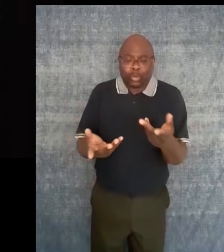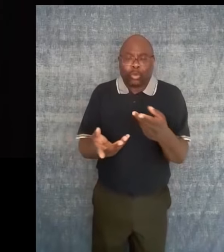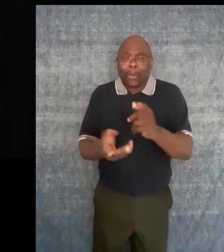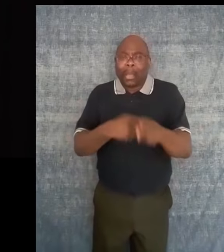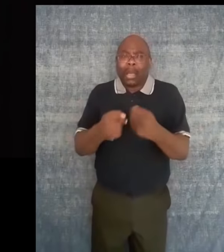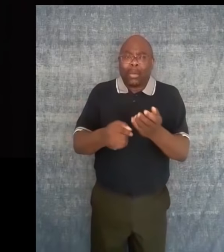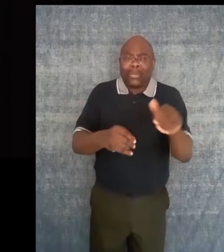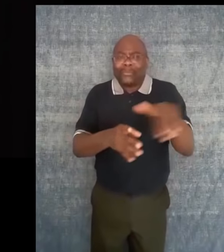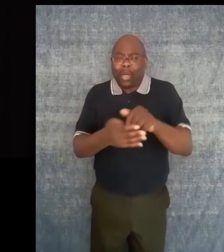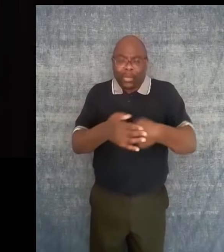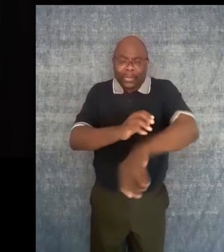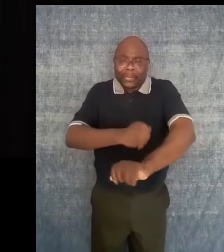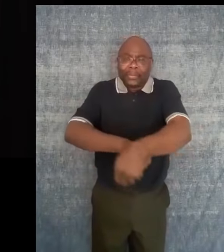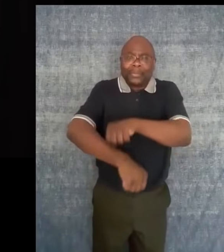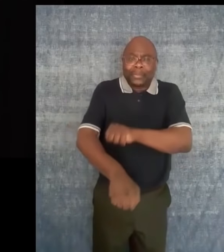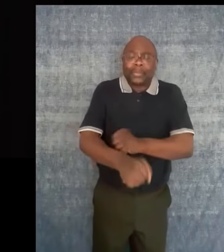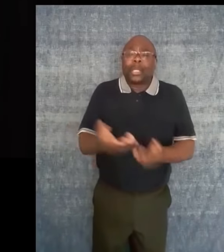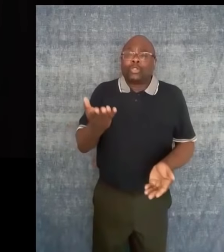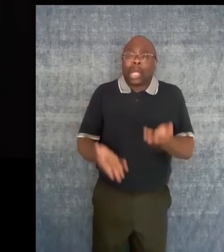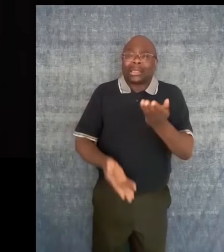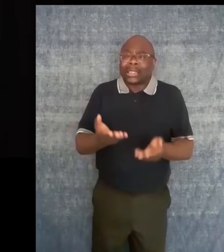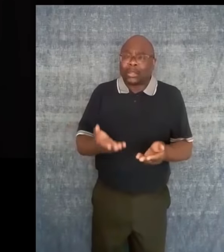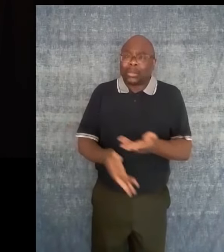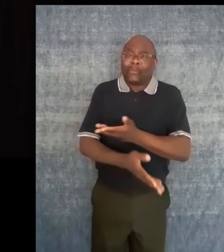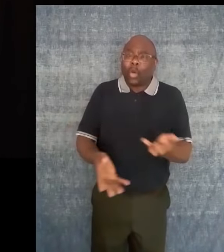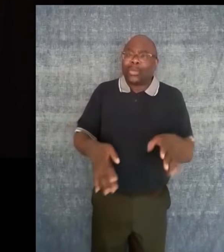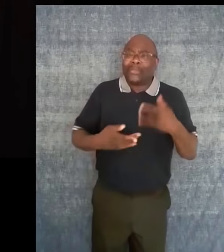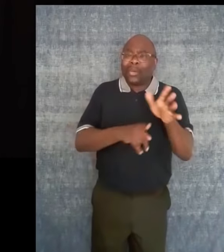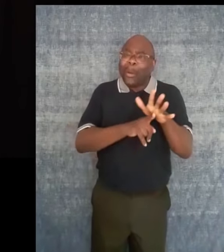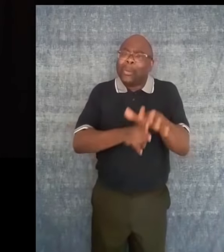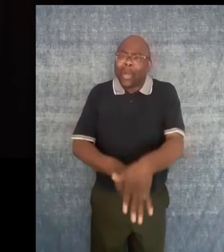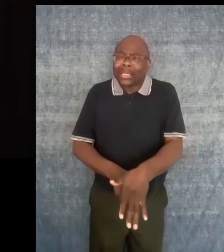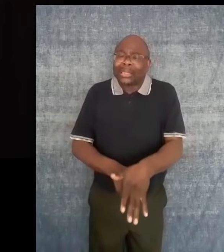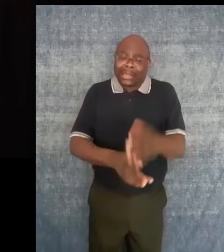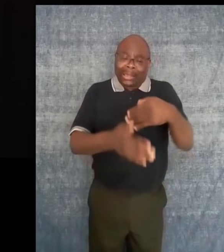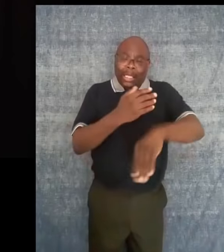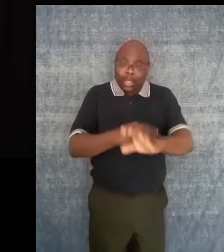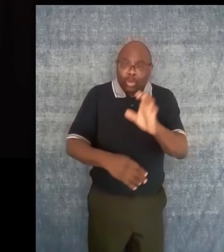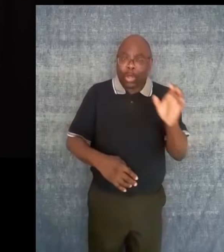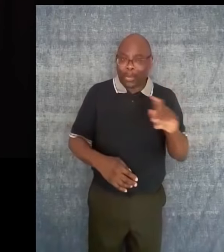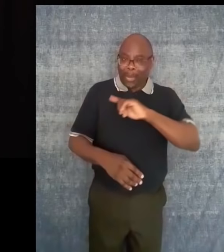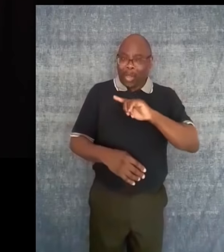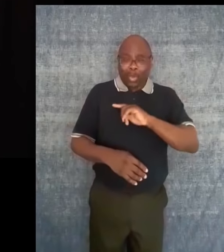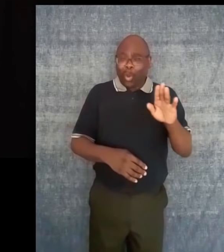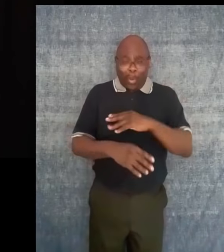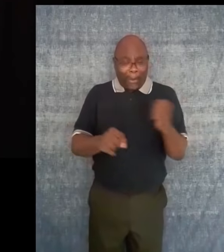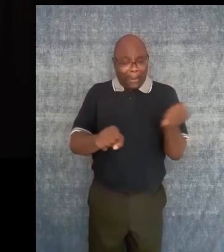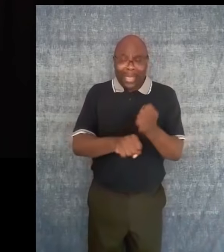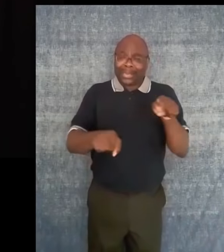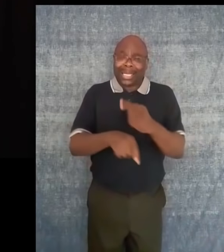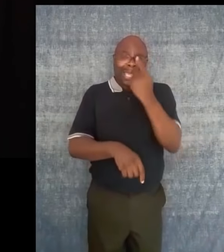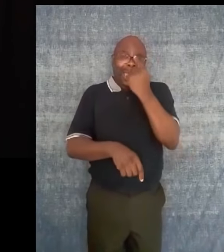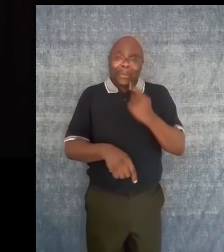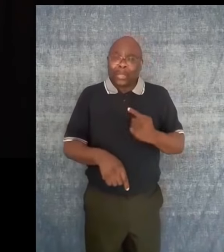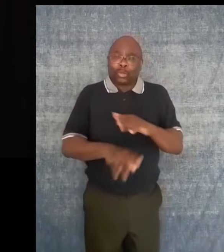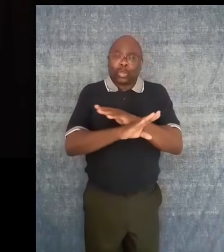involved. We are to bring justice to the oppressed. In Christ, because we're all made in God's image,